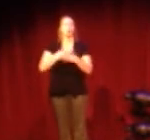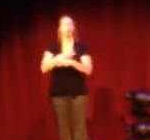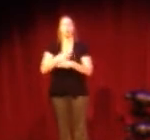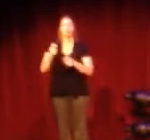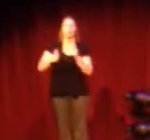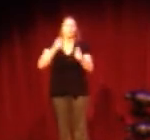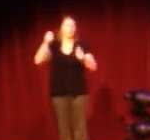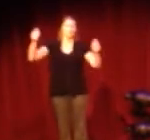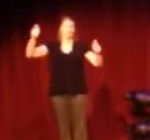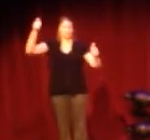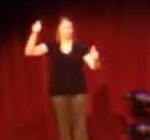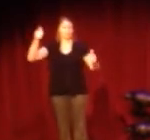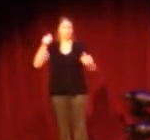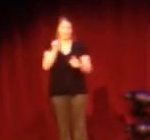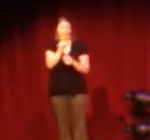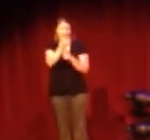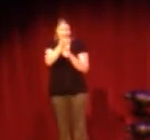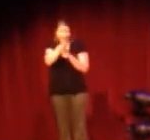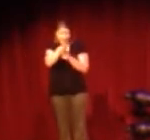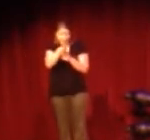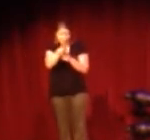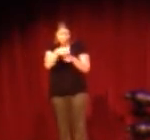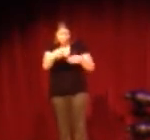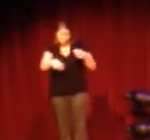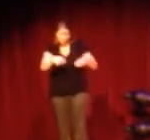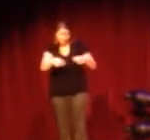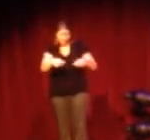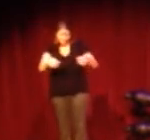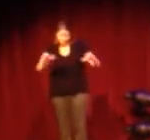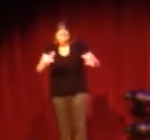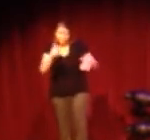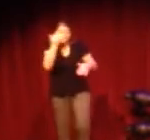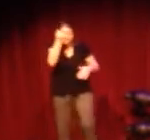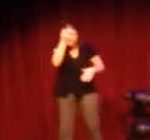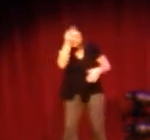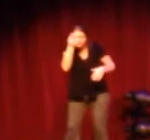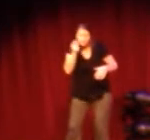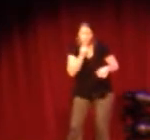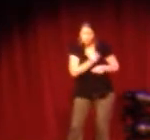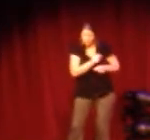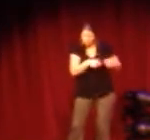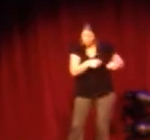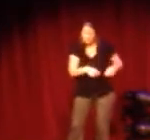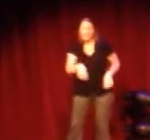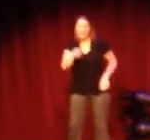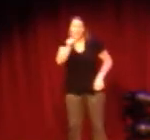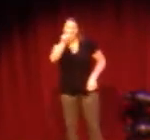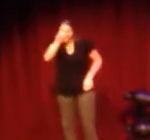drum ensemble. Air drum? Yeah. Ensemble. We're cool.